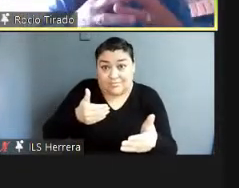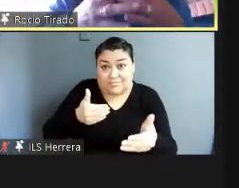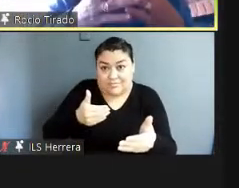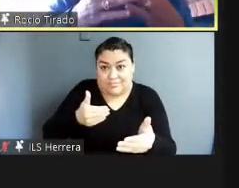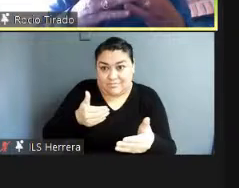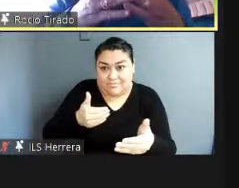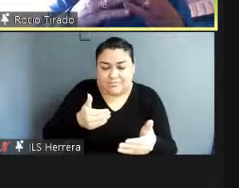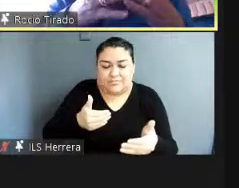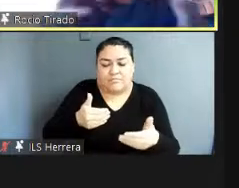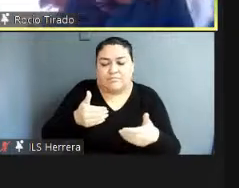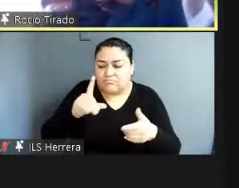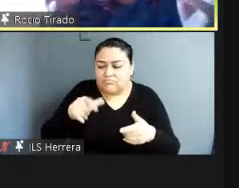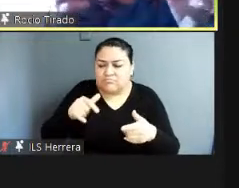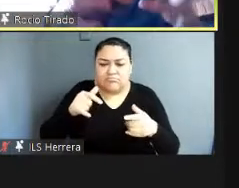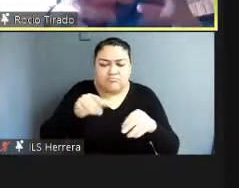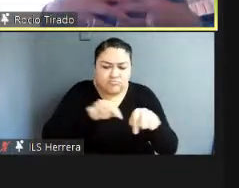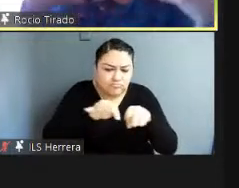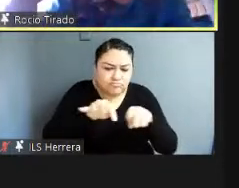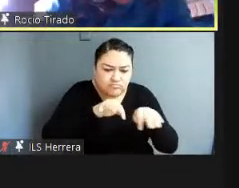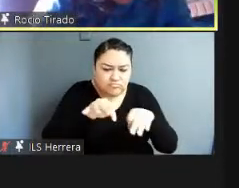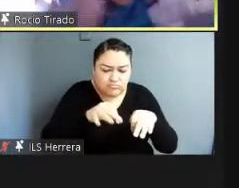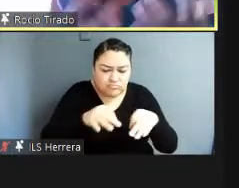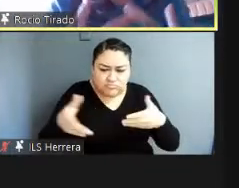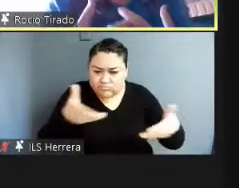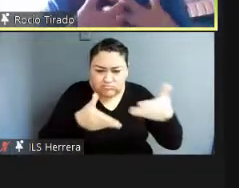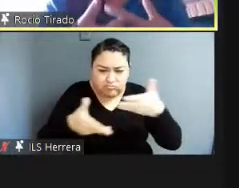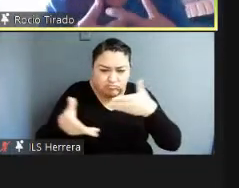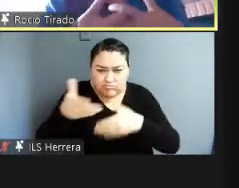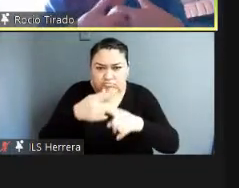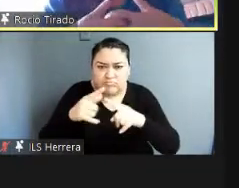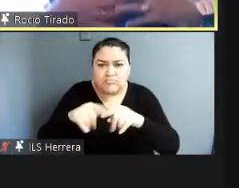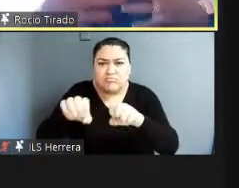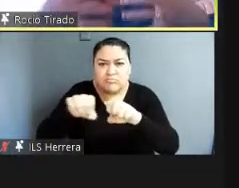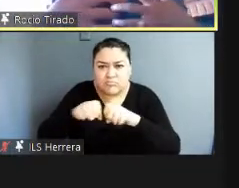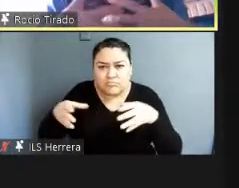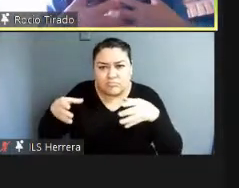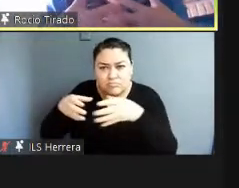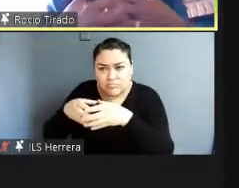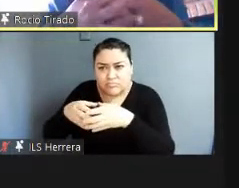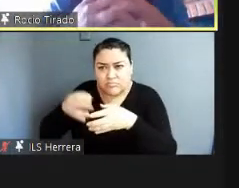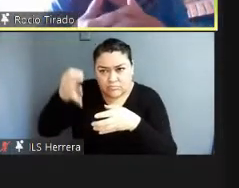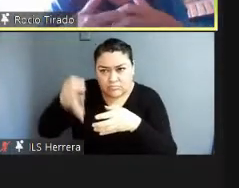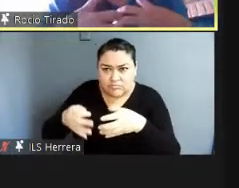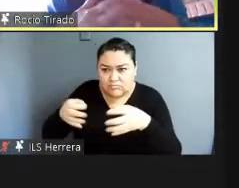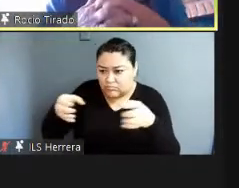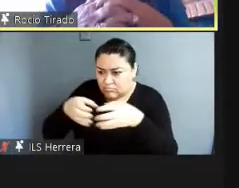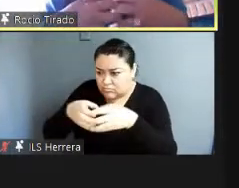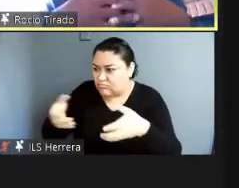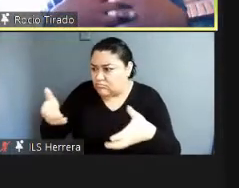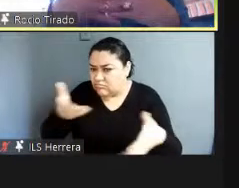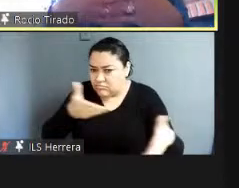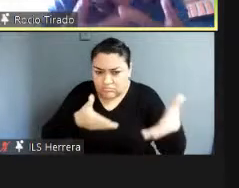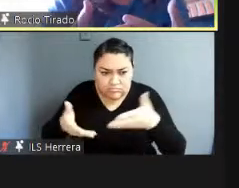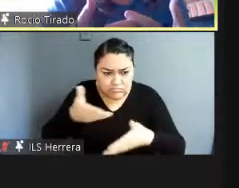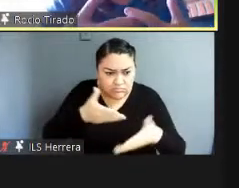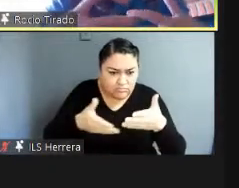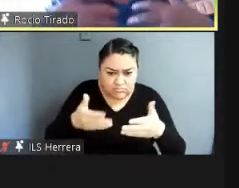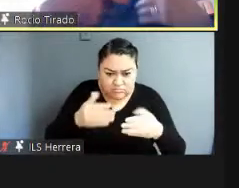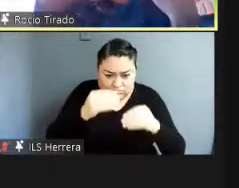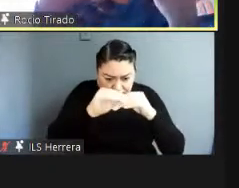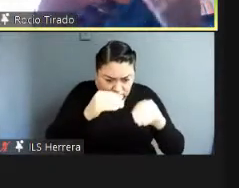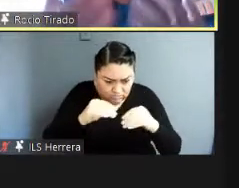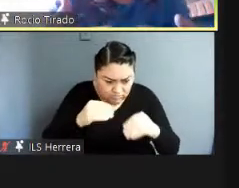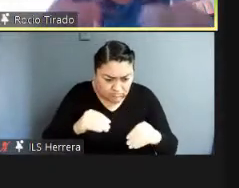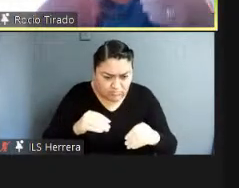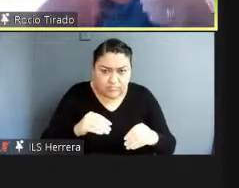It consisted of making a multidisciplinary review with the teams that did